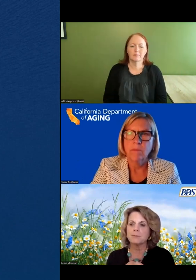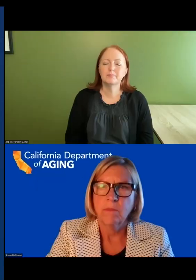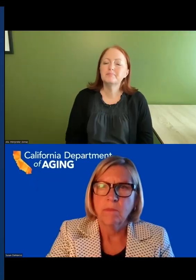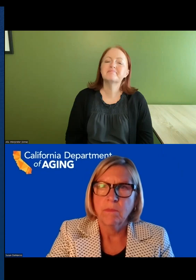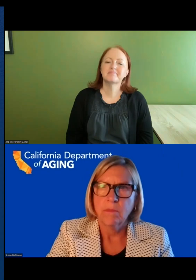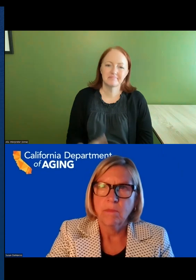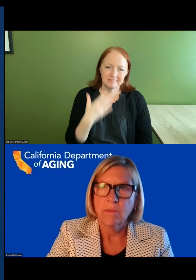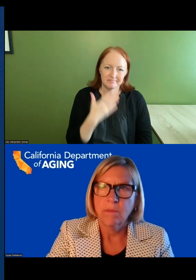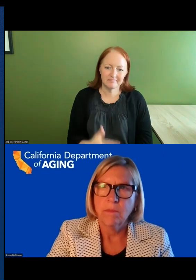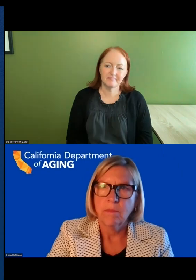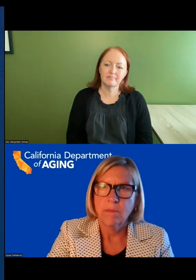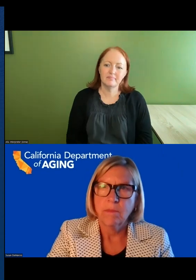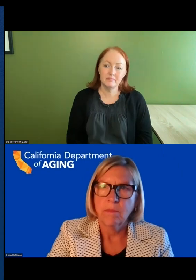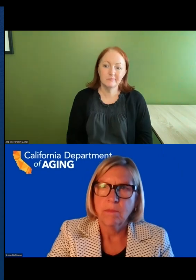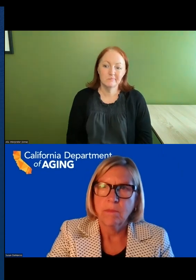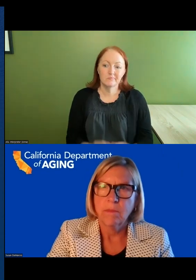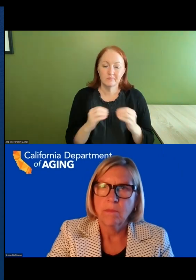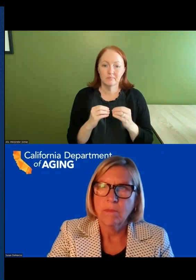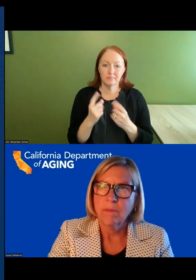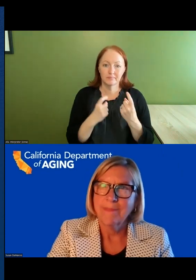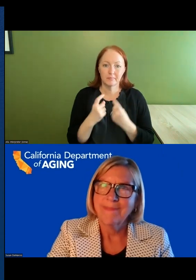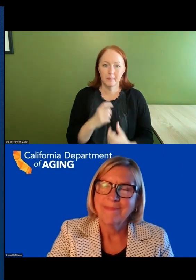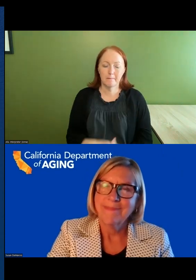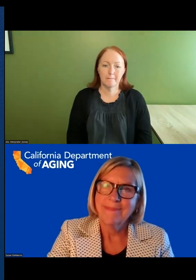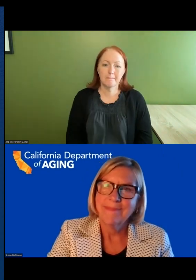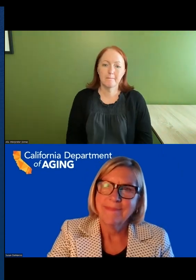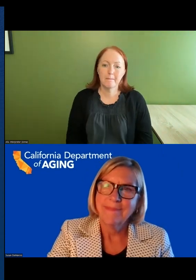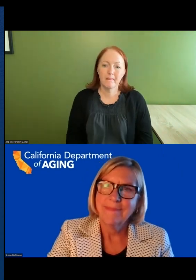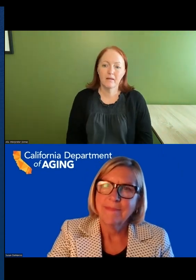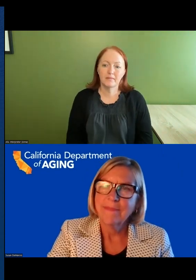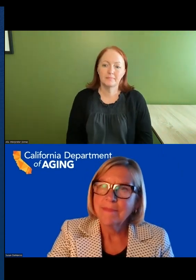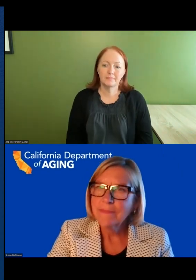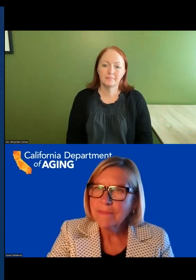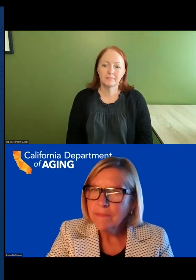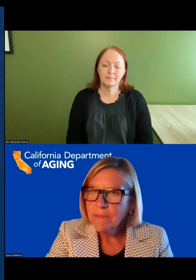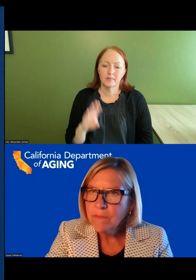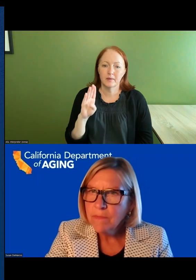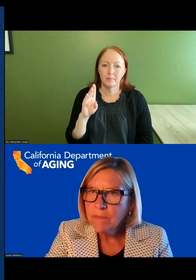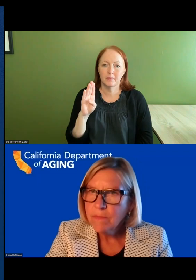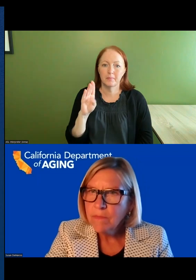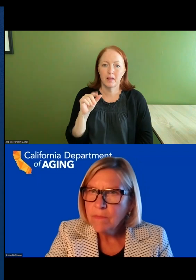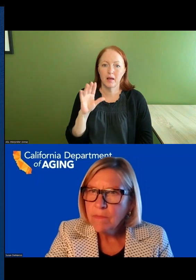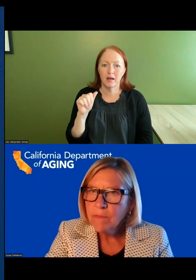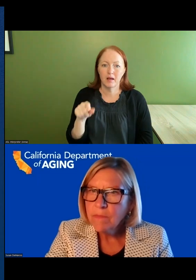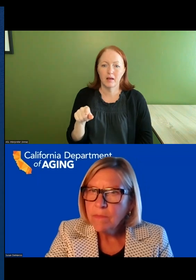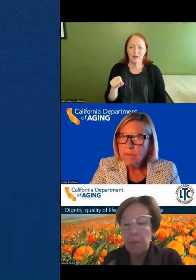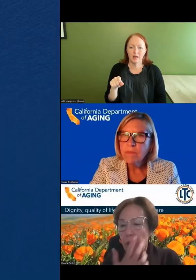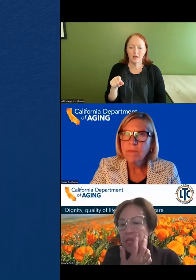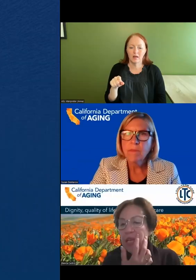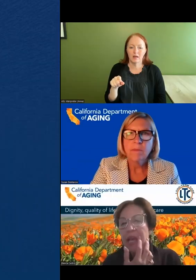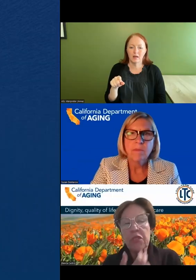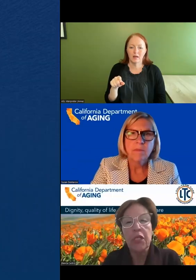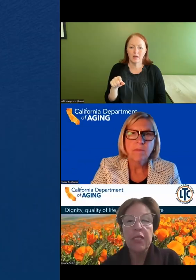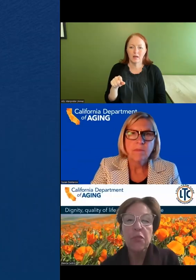Thank you. Anybody else have questions or comments? Maria, this is Blanca. And I just, on